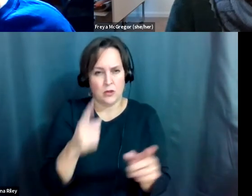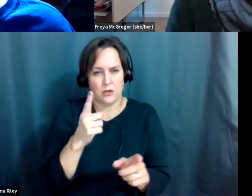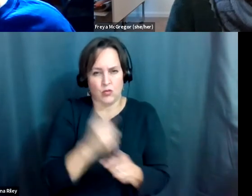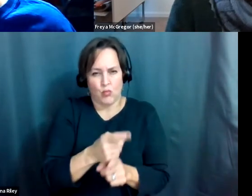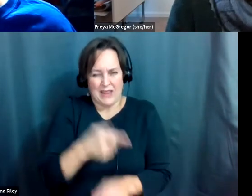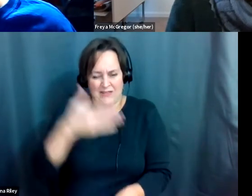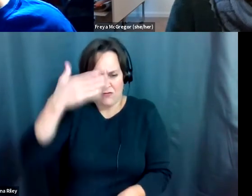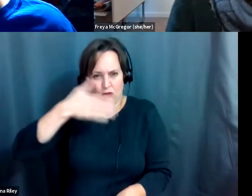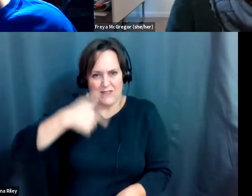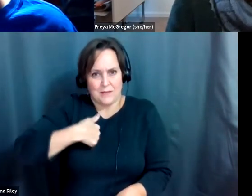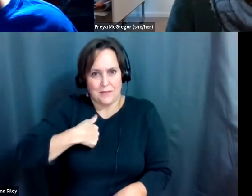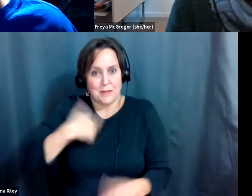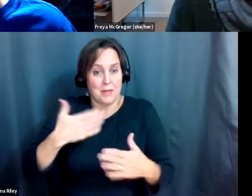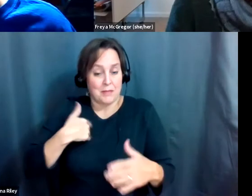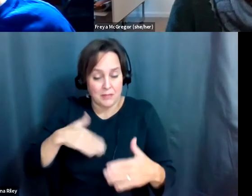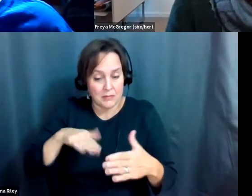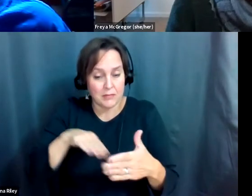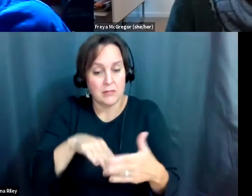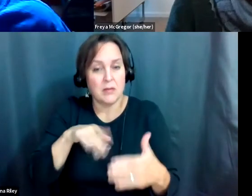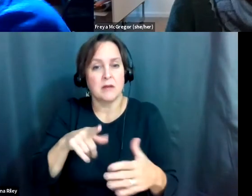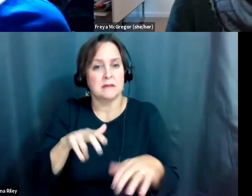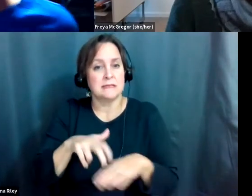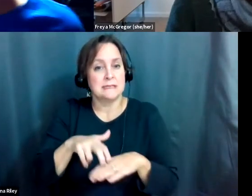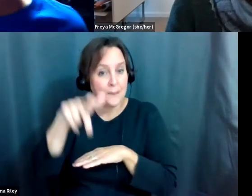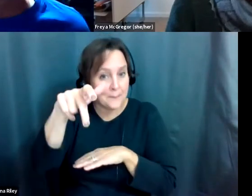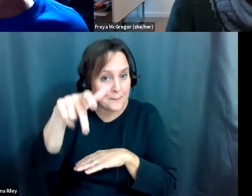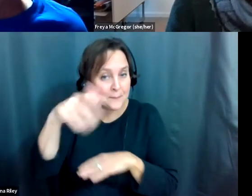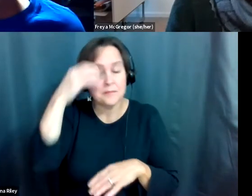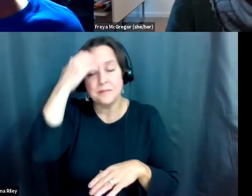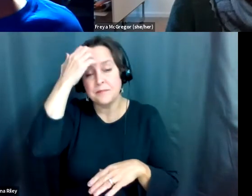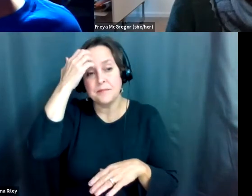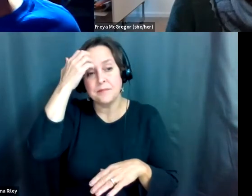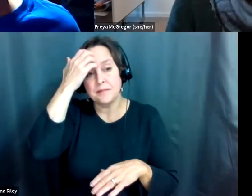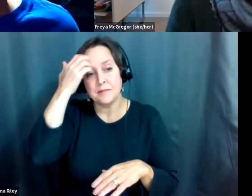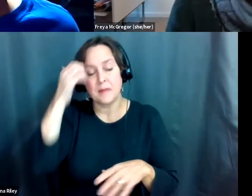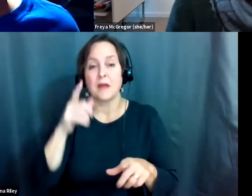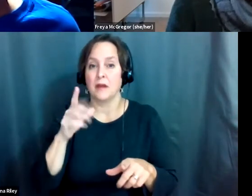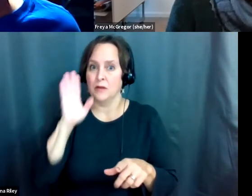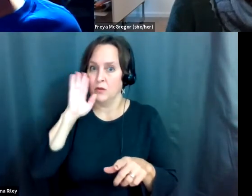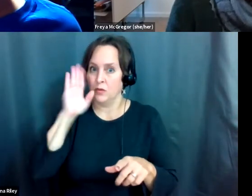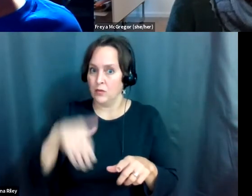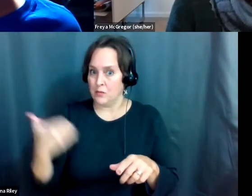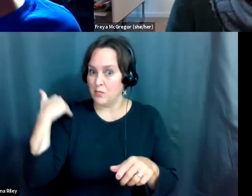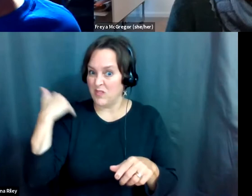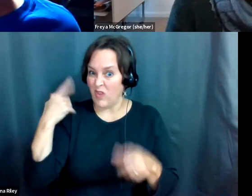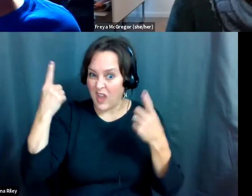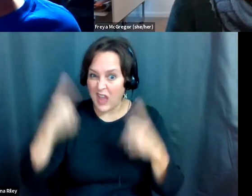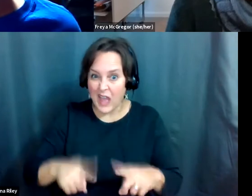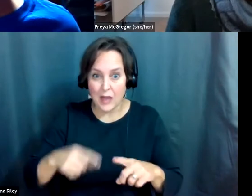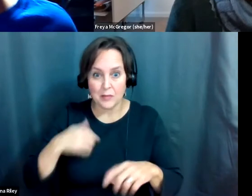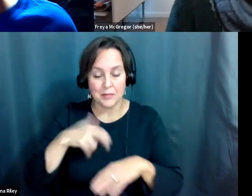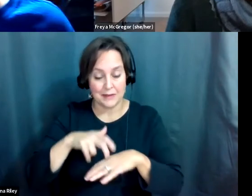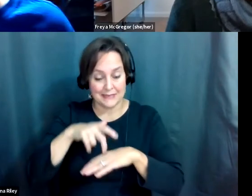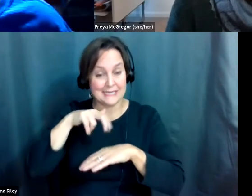step or a set of steps. Um, by the way, I, I stepped off the top of a set of outside